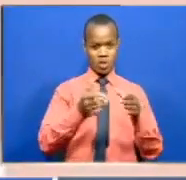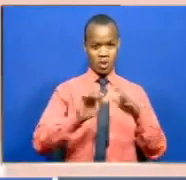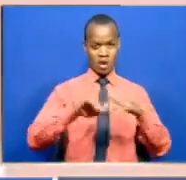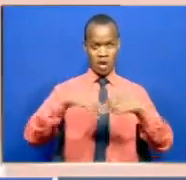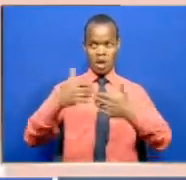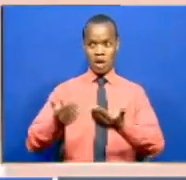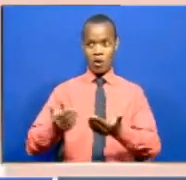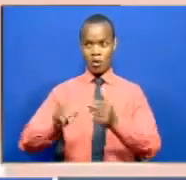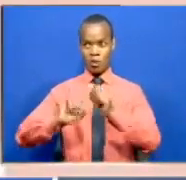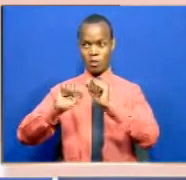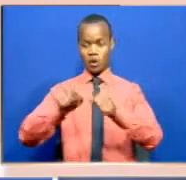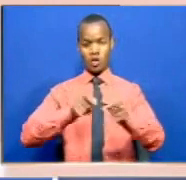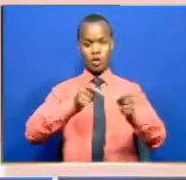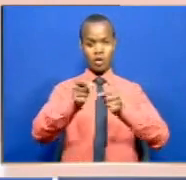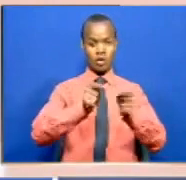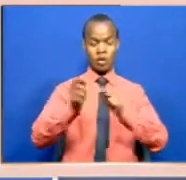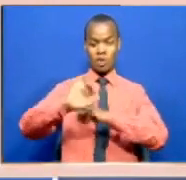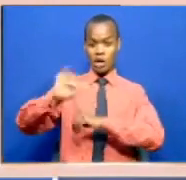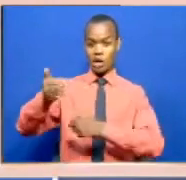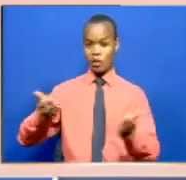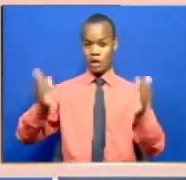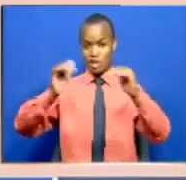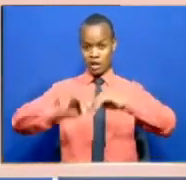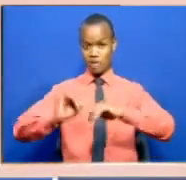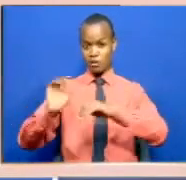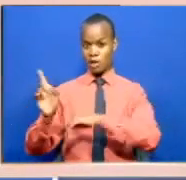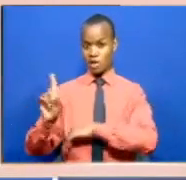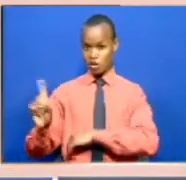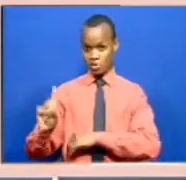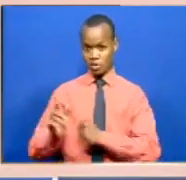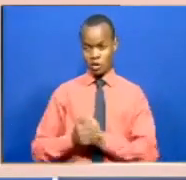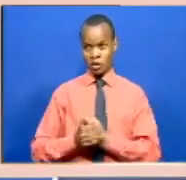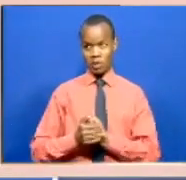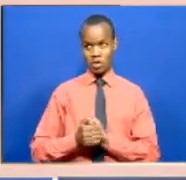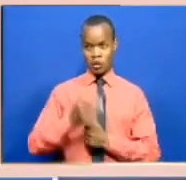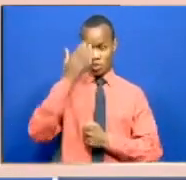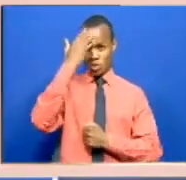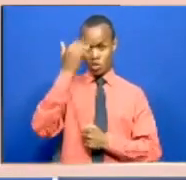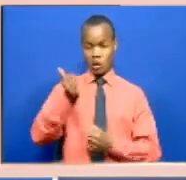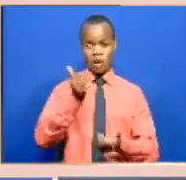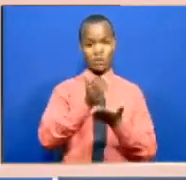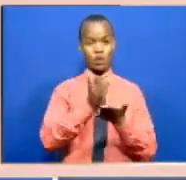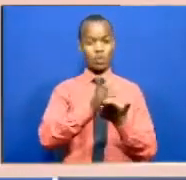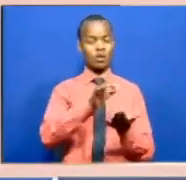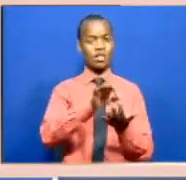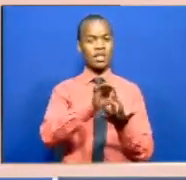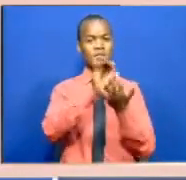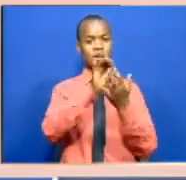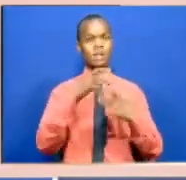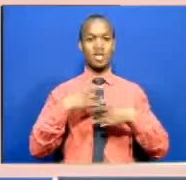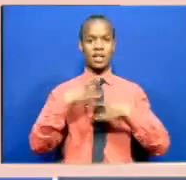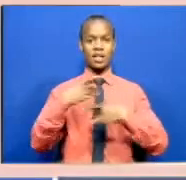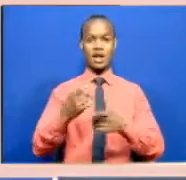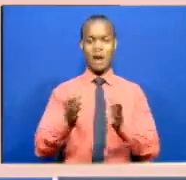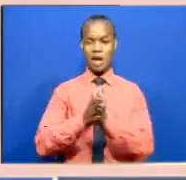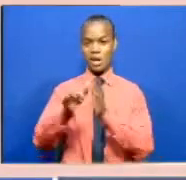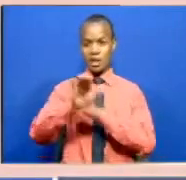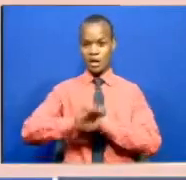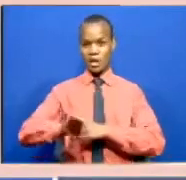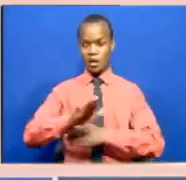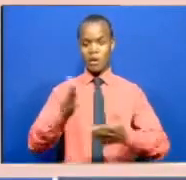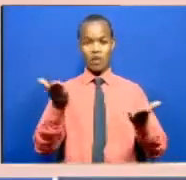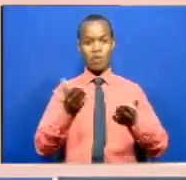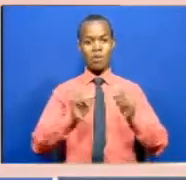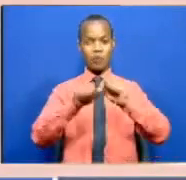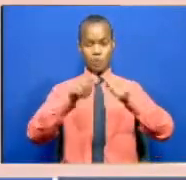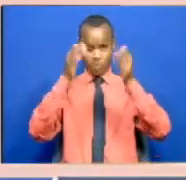to police the County Assembly of Nairobi. So that because it has become an area of special interest, as it were, and an area of special focus